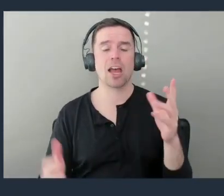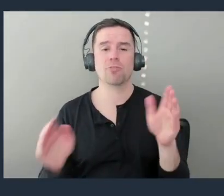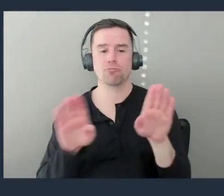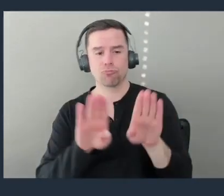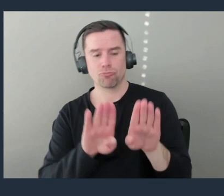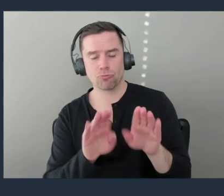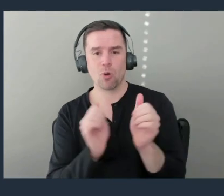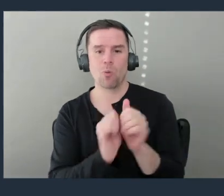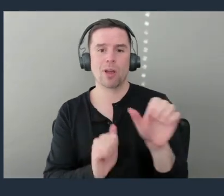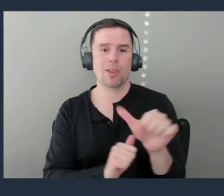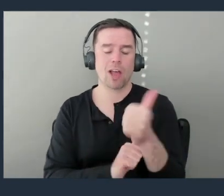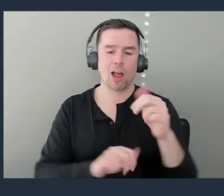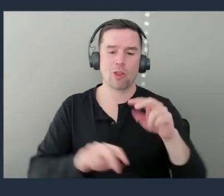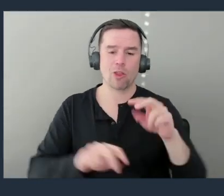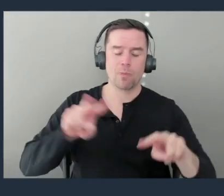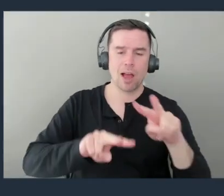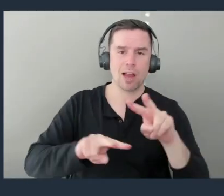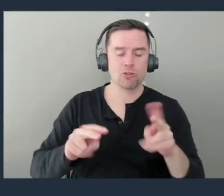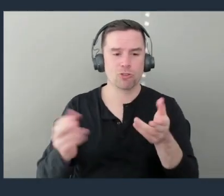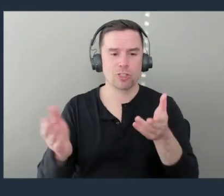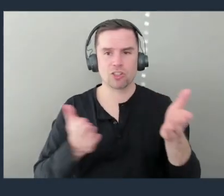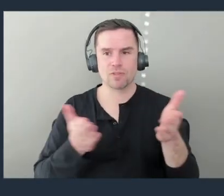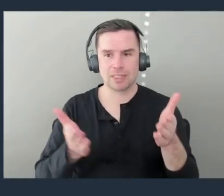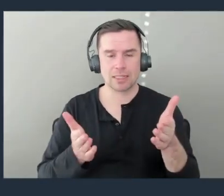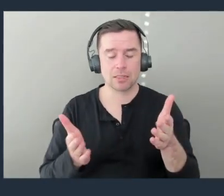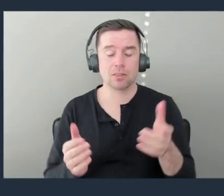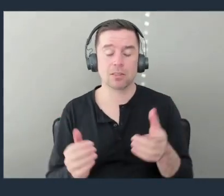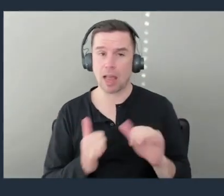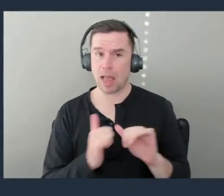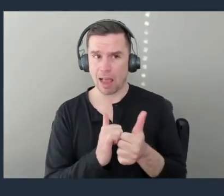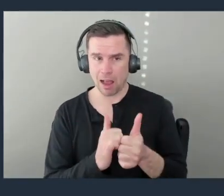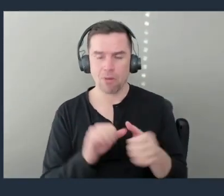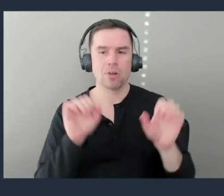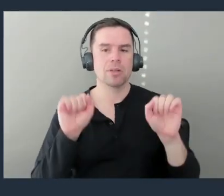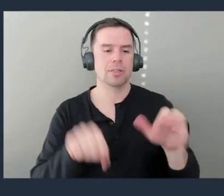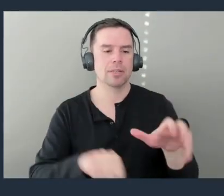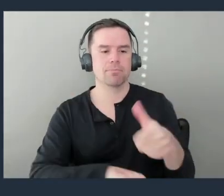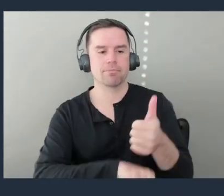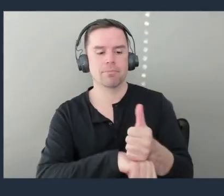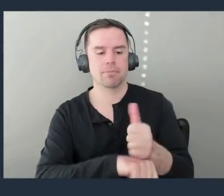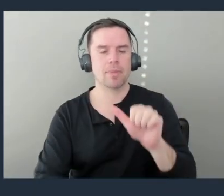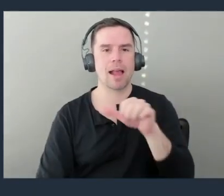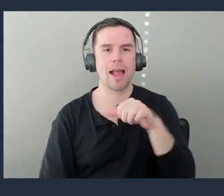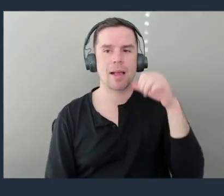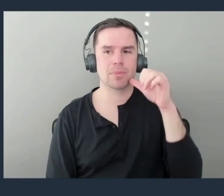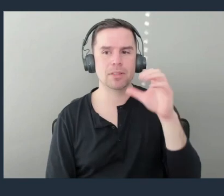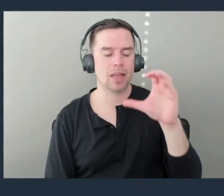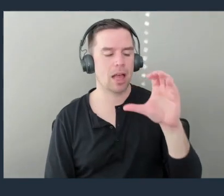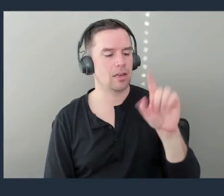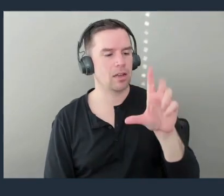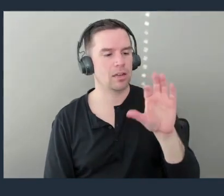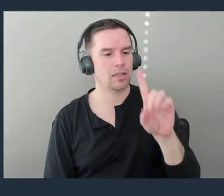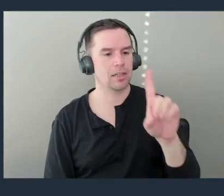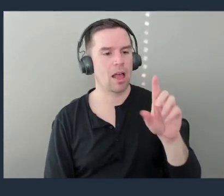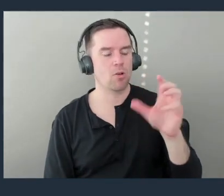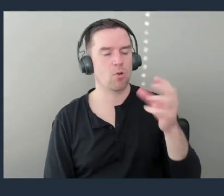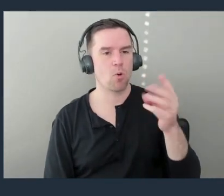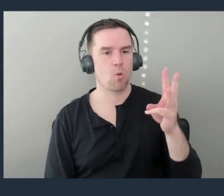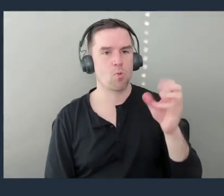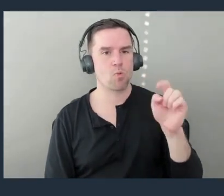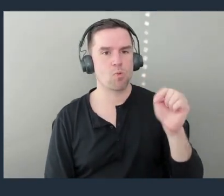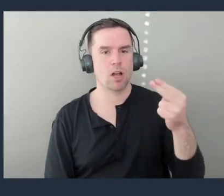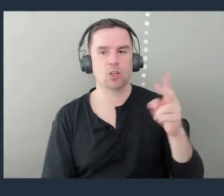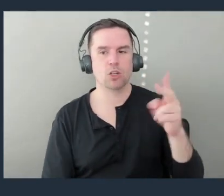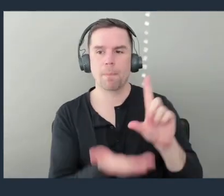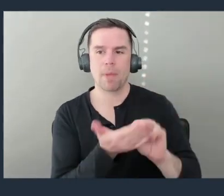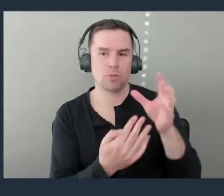other AWS services. To do this, you can enable Amazon CloudWatch Publish option on S3 Storage Lens. This will